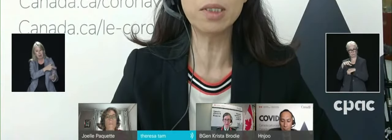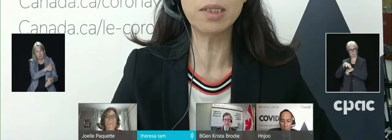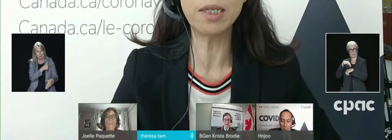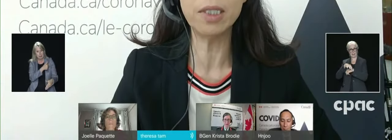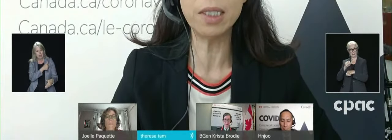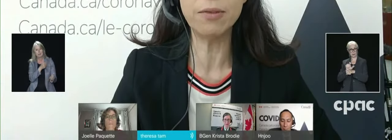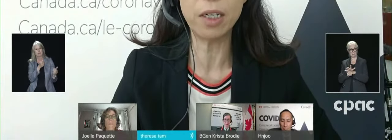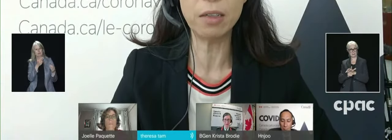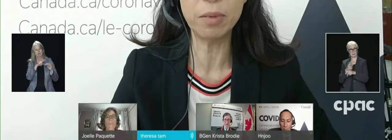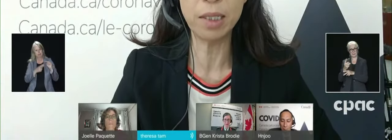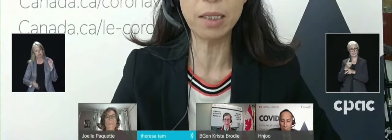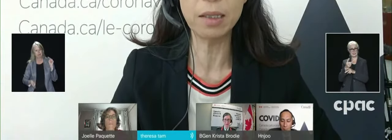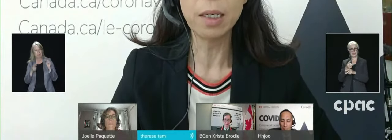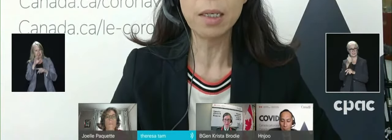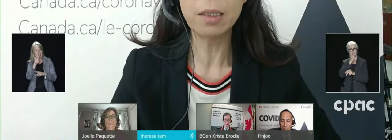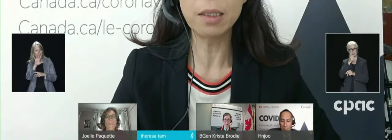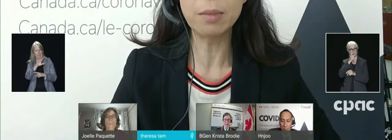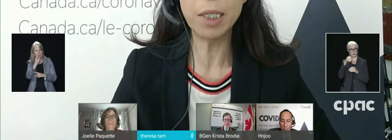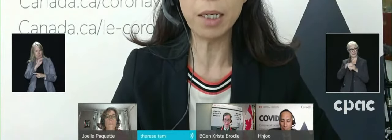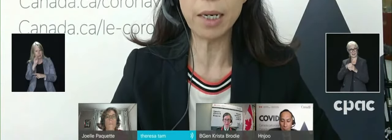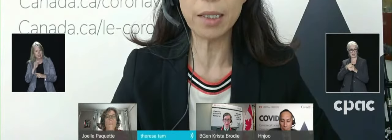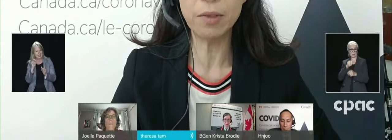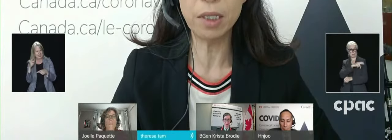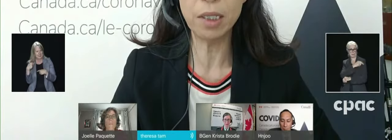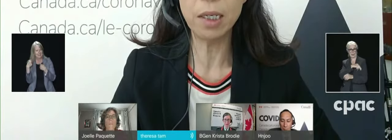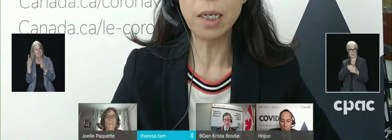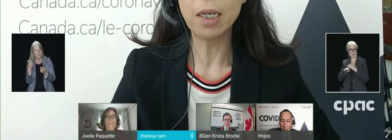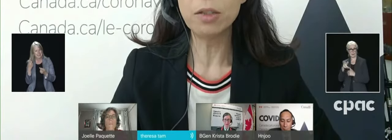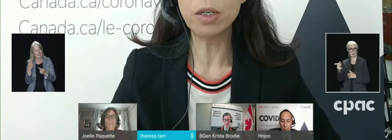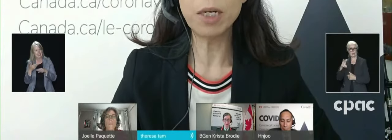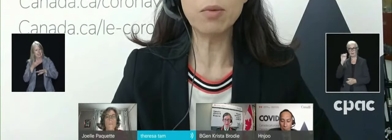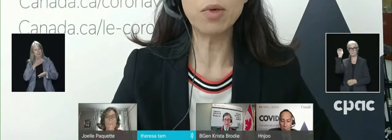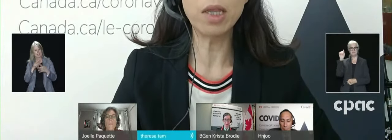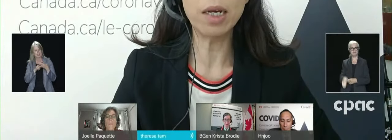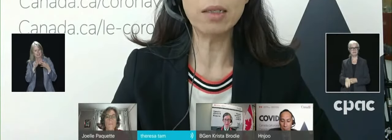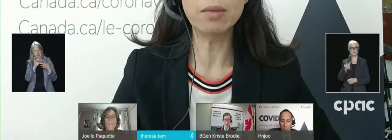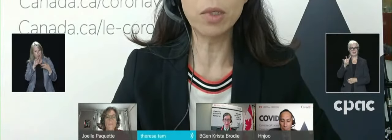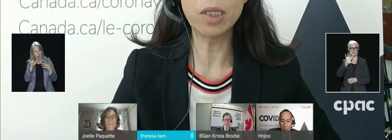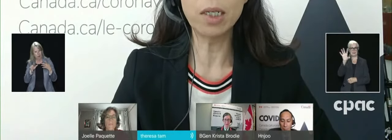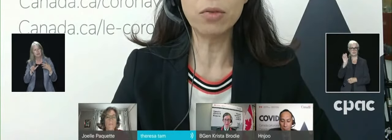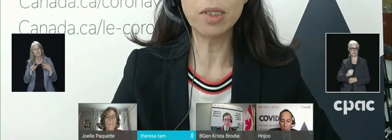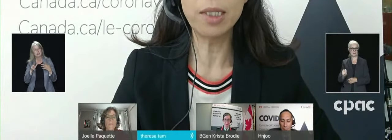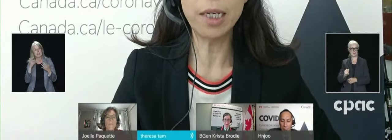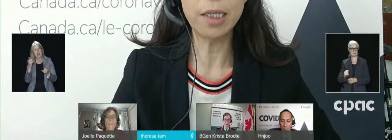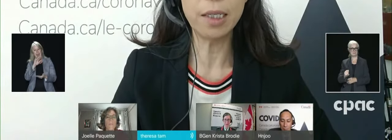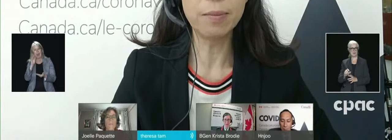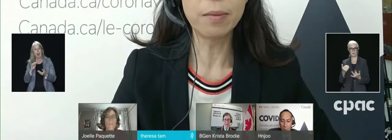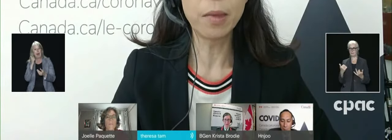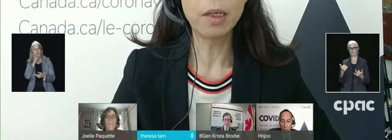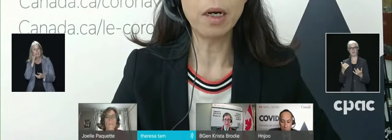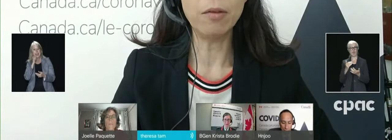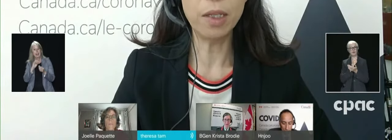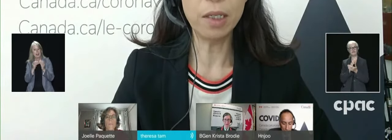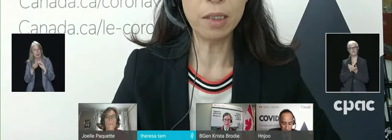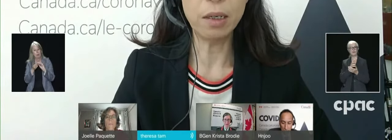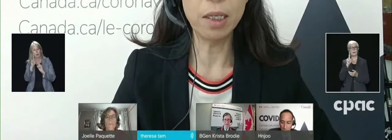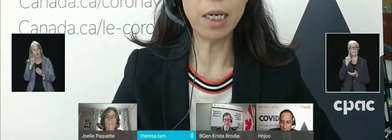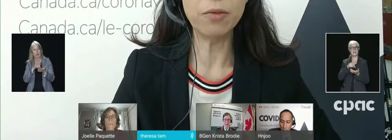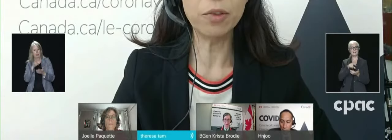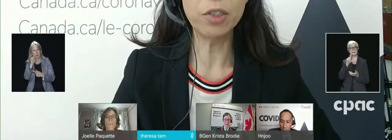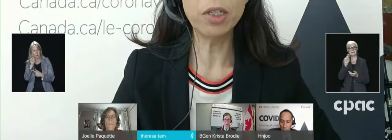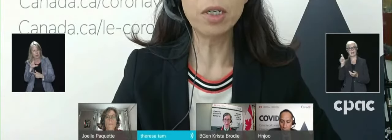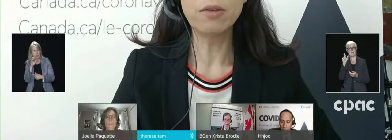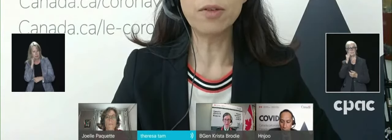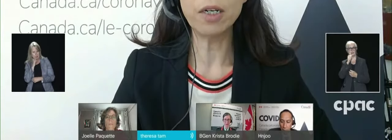by almost 75% since peak activity to about 1,100 daily. Of these,